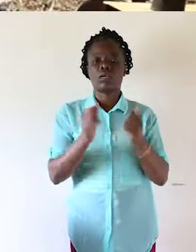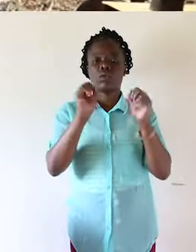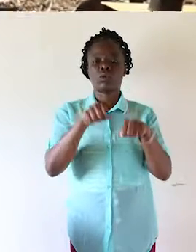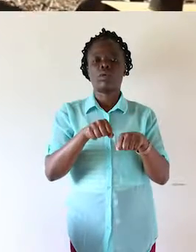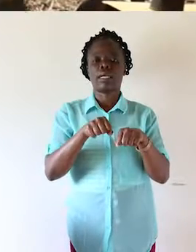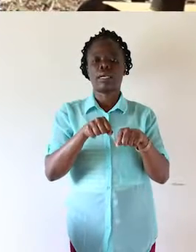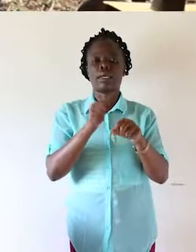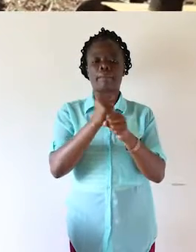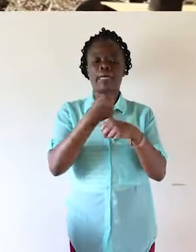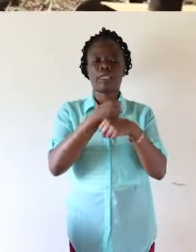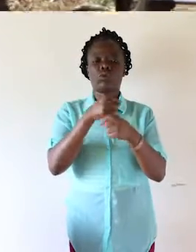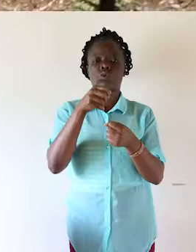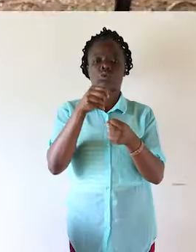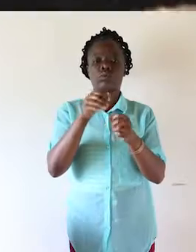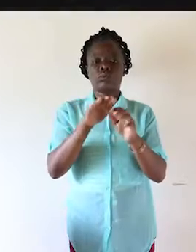Now you can stand it.